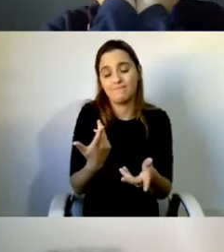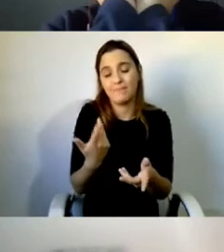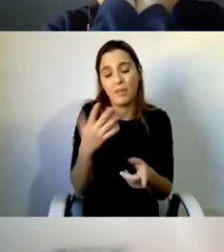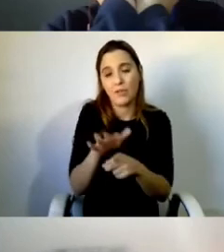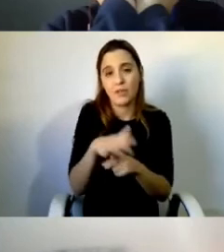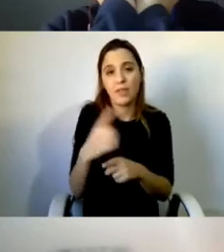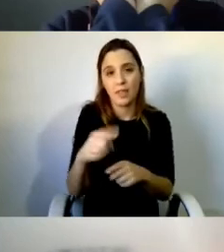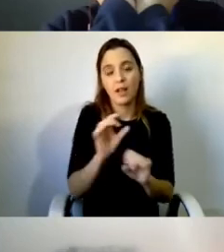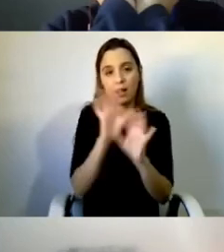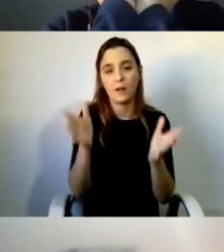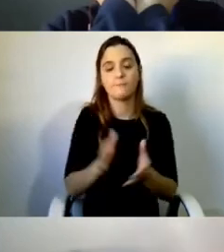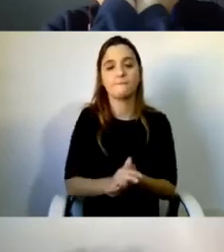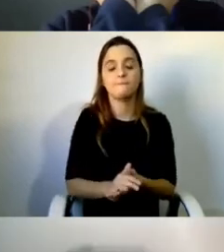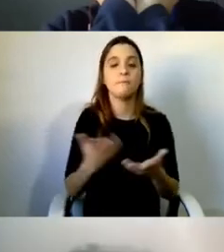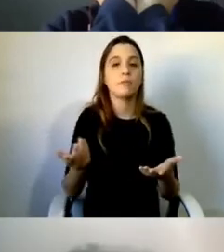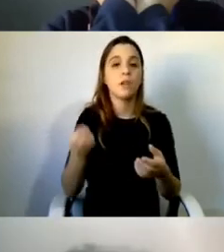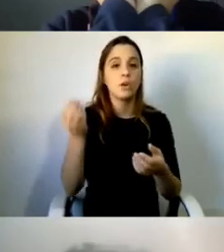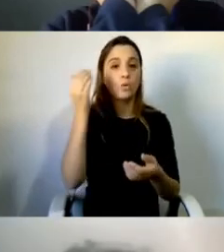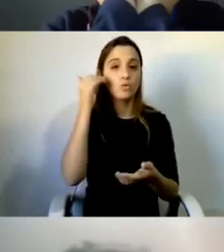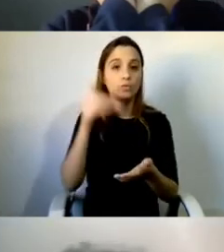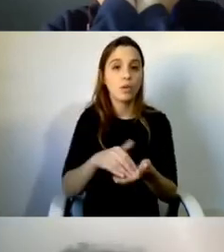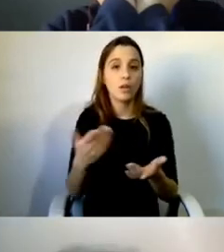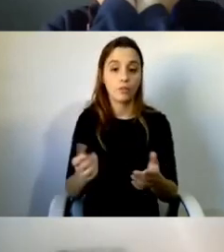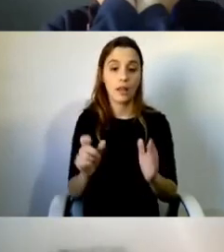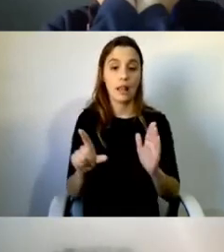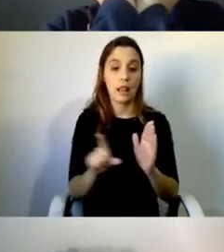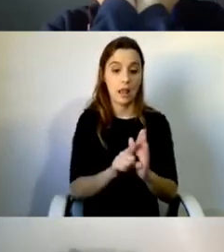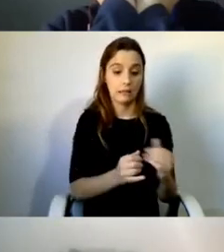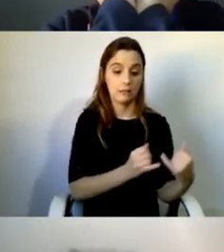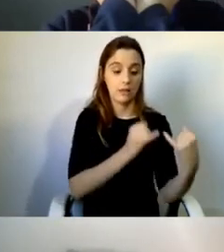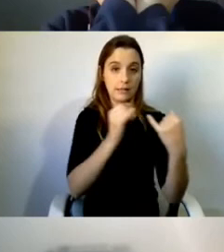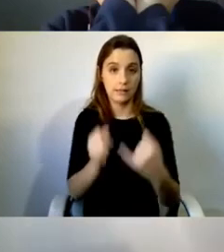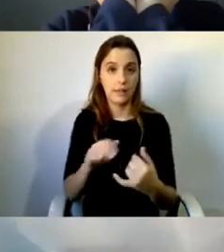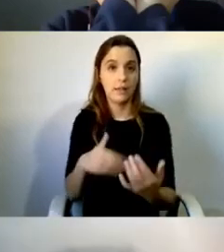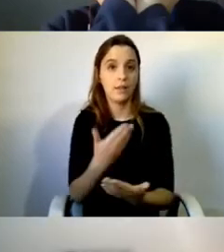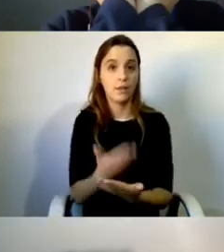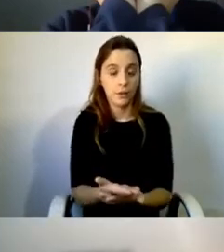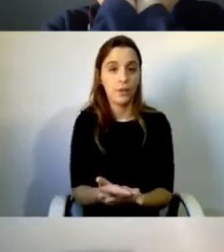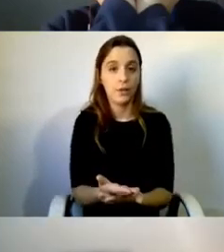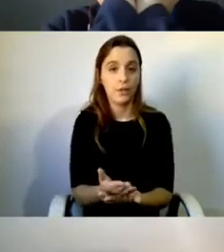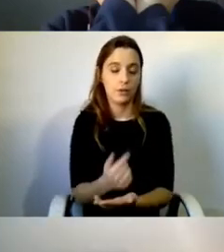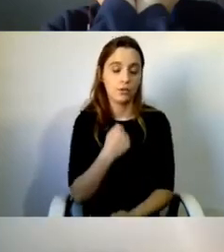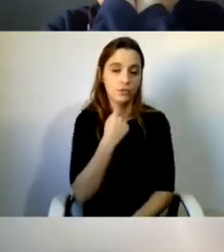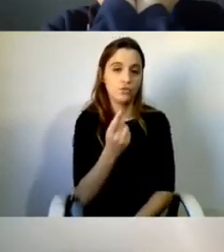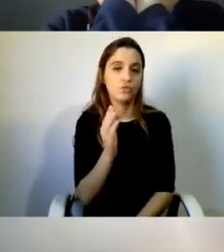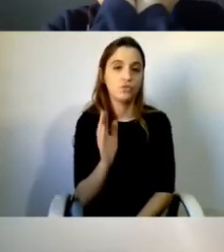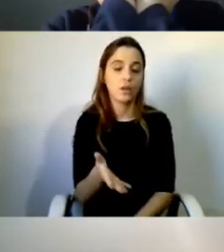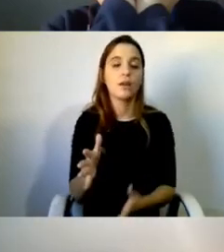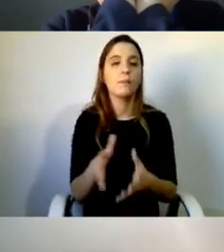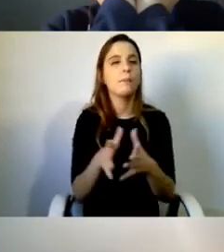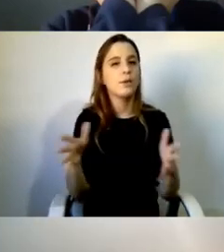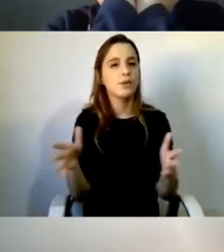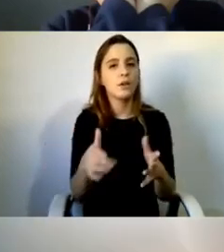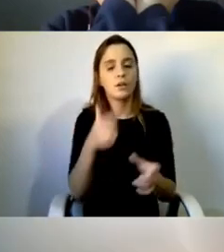law implementation, as I already started, the majority of beneficiaries have a relative for